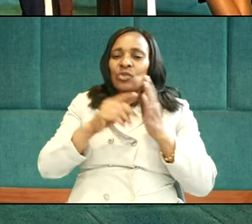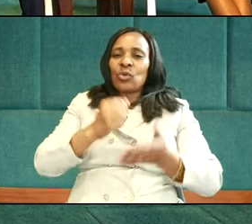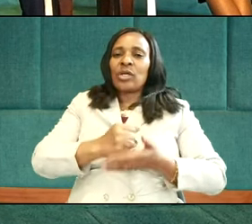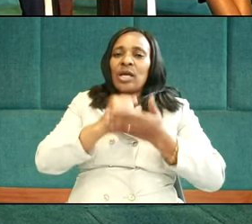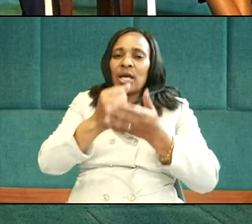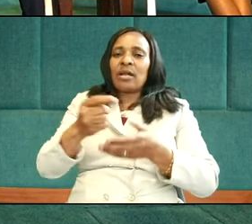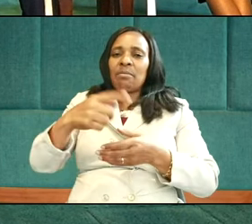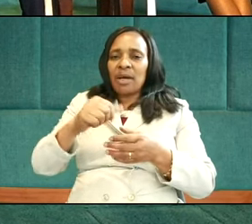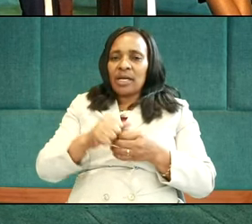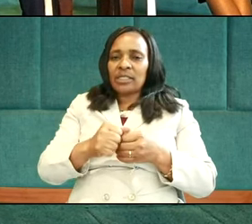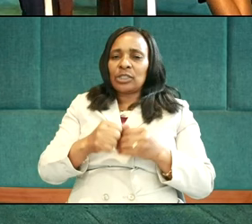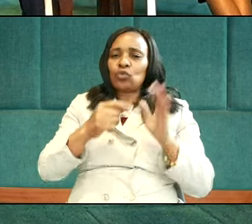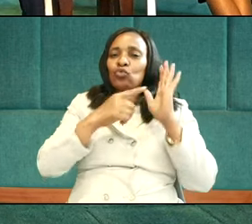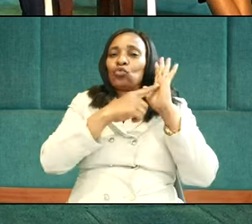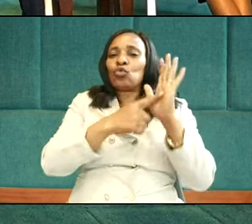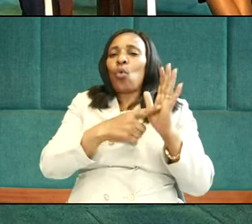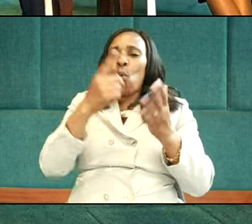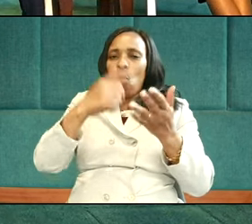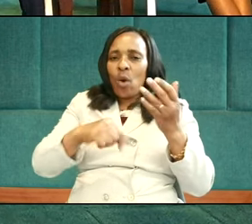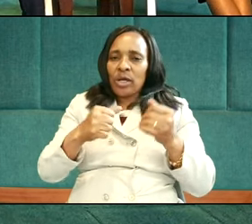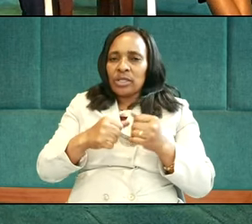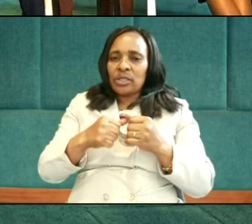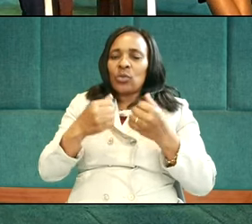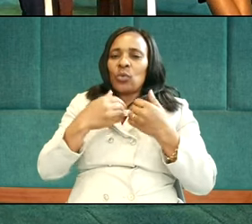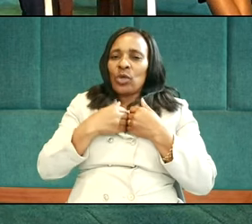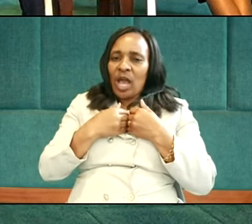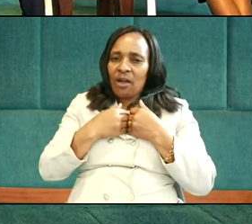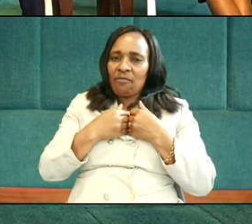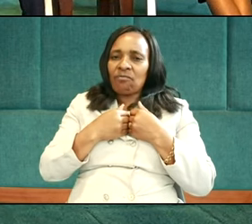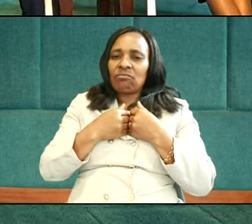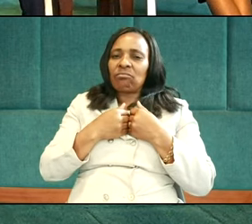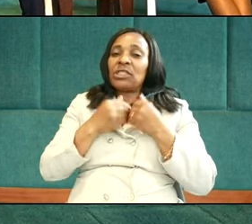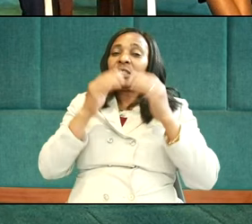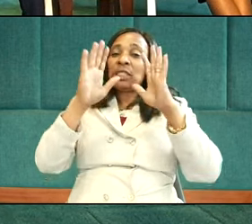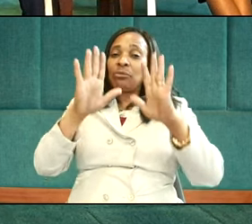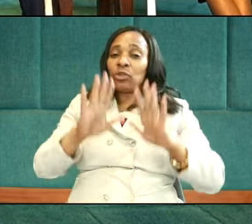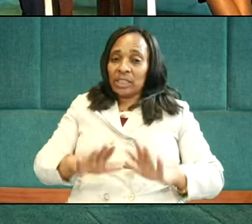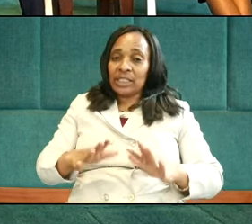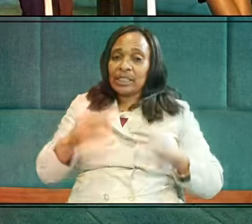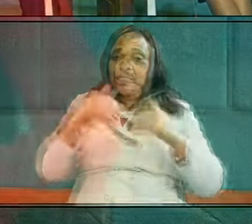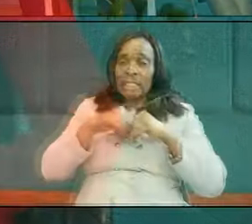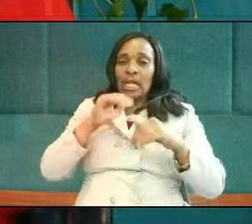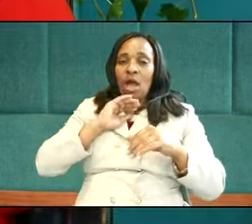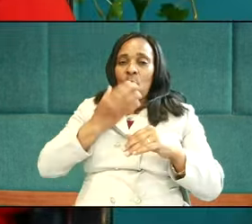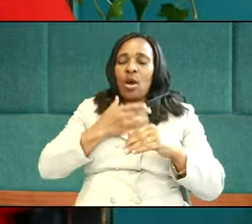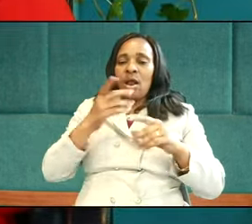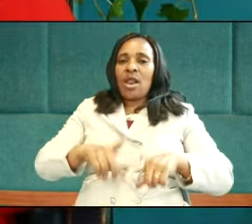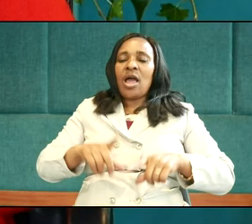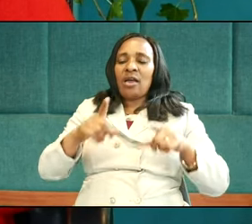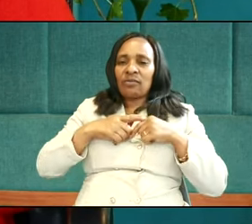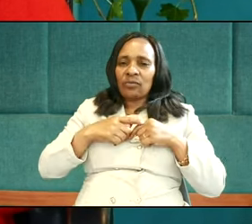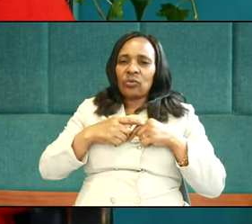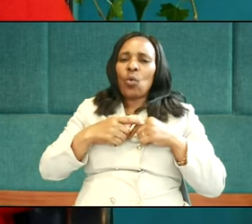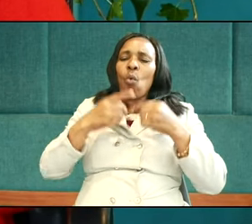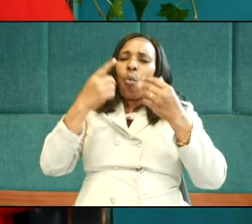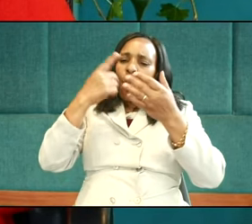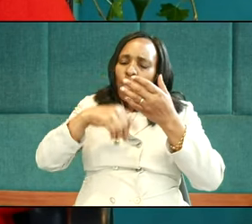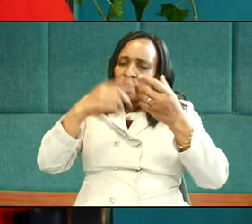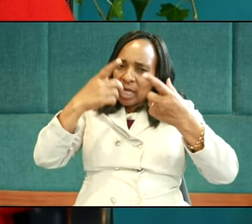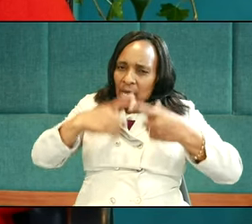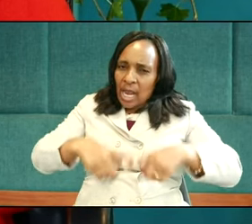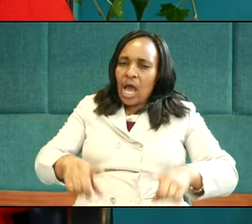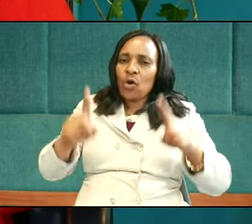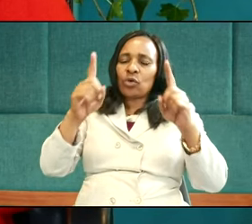us reflect on what we have prioritized in our lives and what we have allowed to